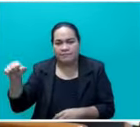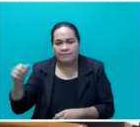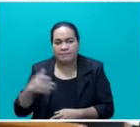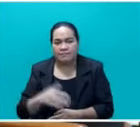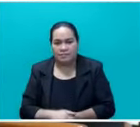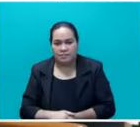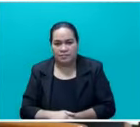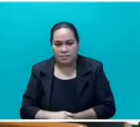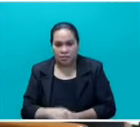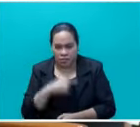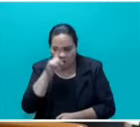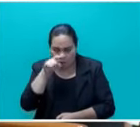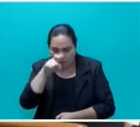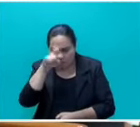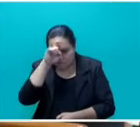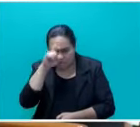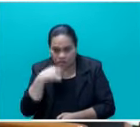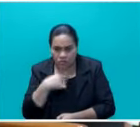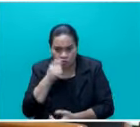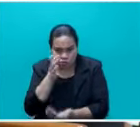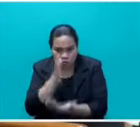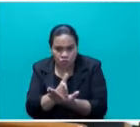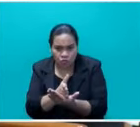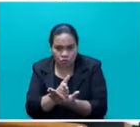Is it true? And the question I want to ask,